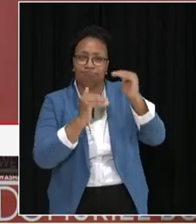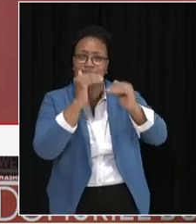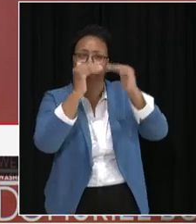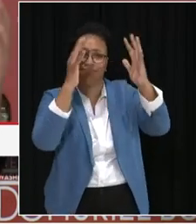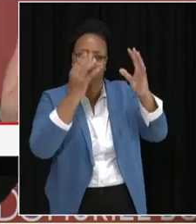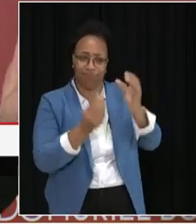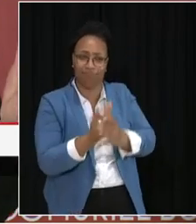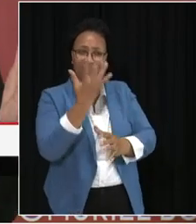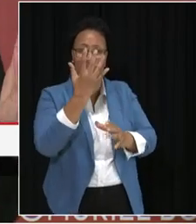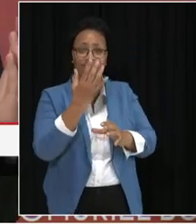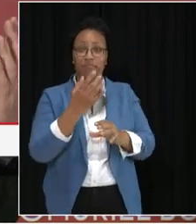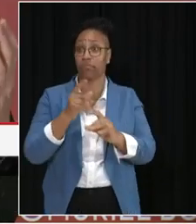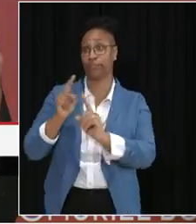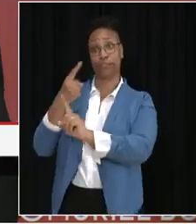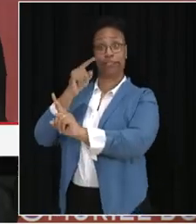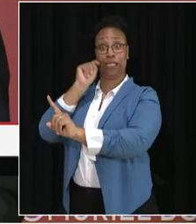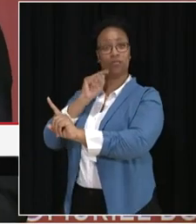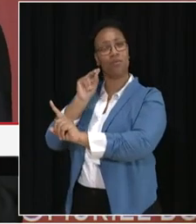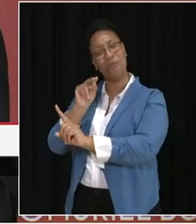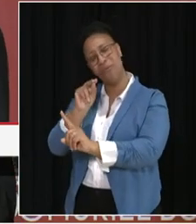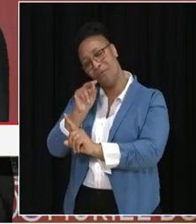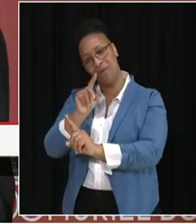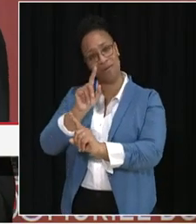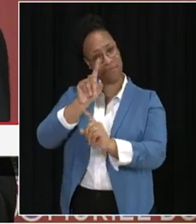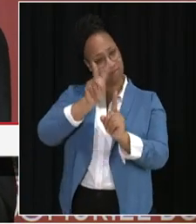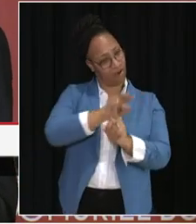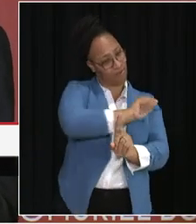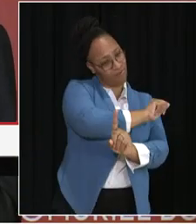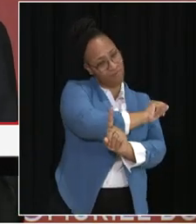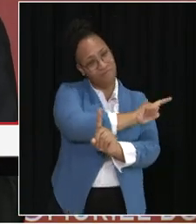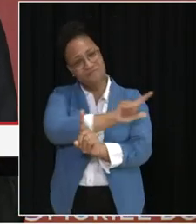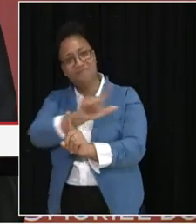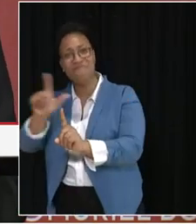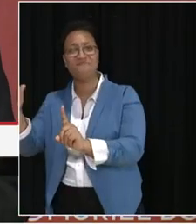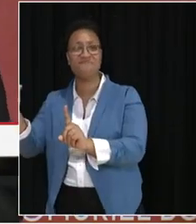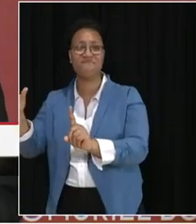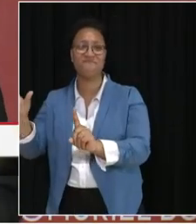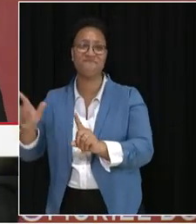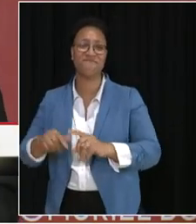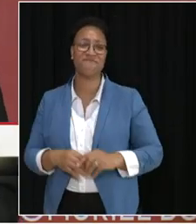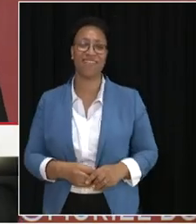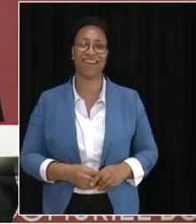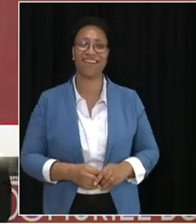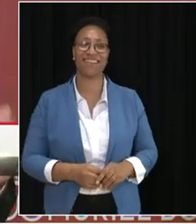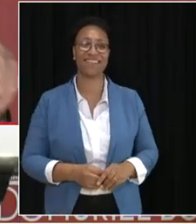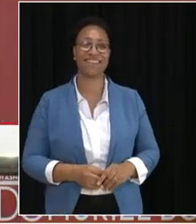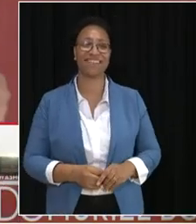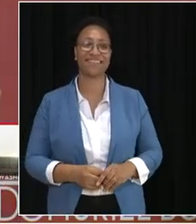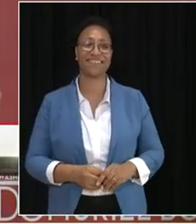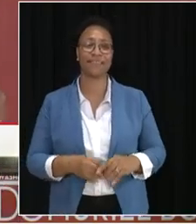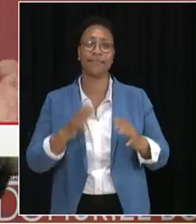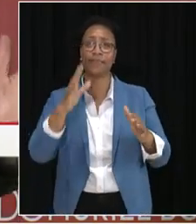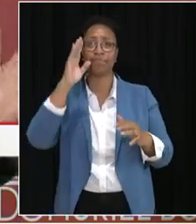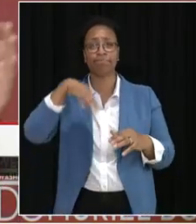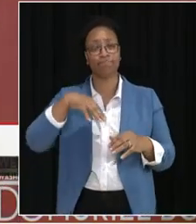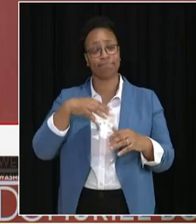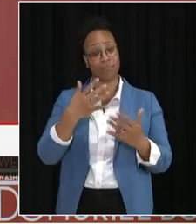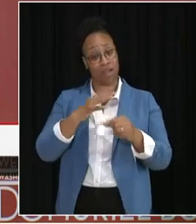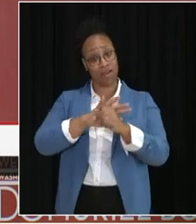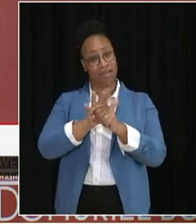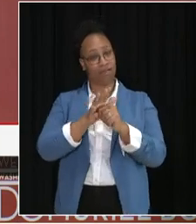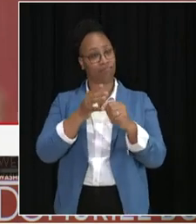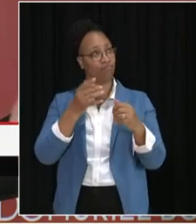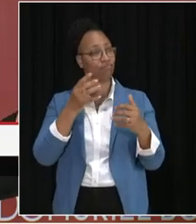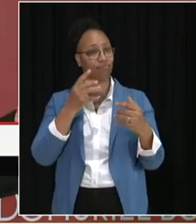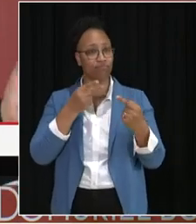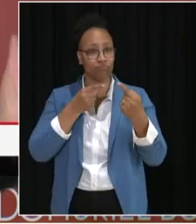So they don't know what they're getting into. It's a very odd and difficult moment in life where it's a transition from